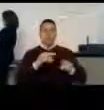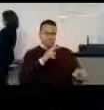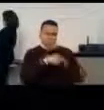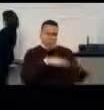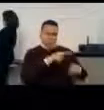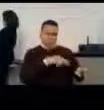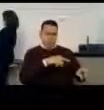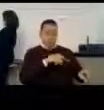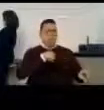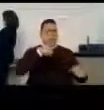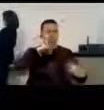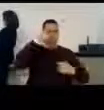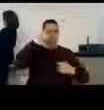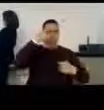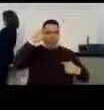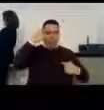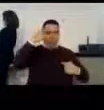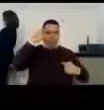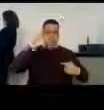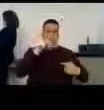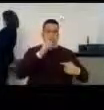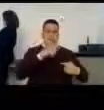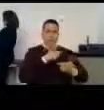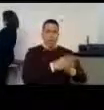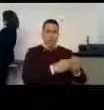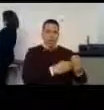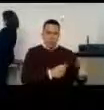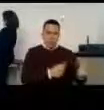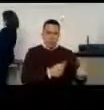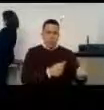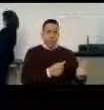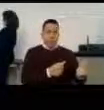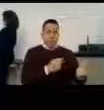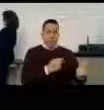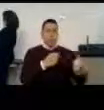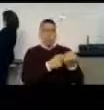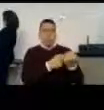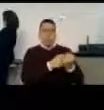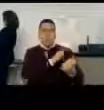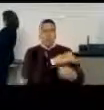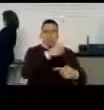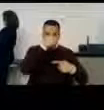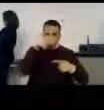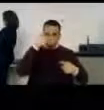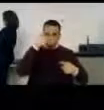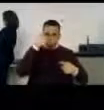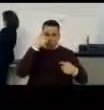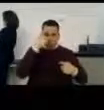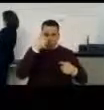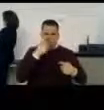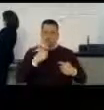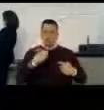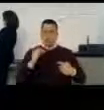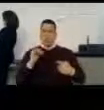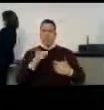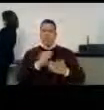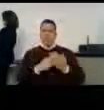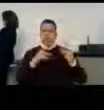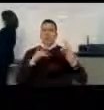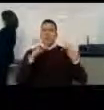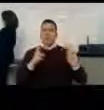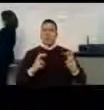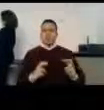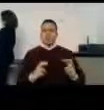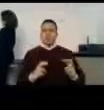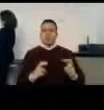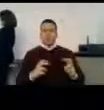that needs to be dealt with, and the school needs to have a trauma-informed lens because we know there's more trauma happening within this school district. So these are